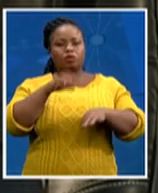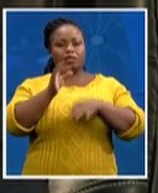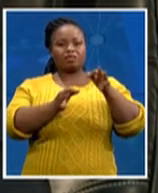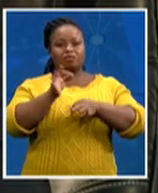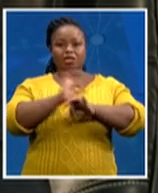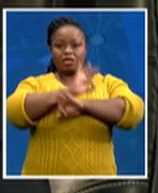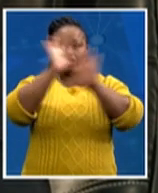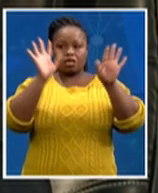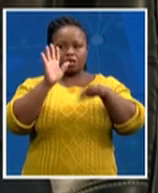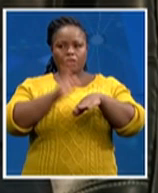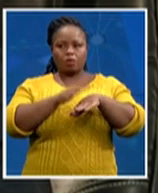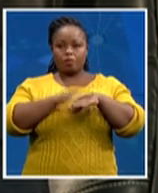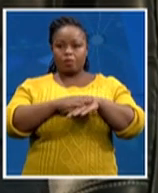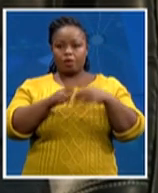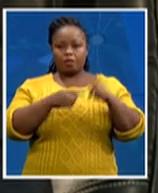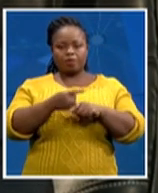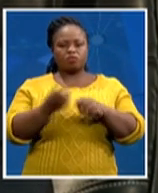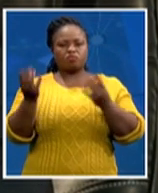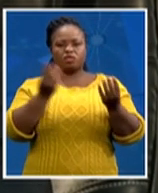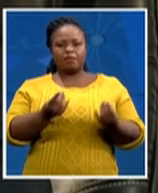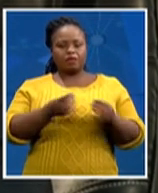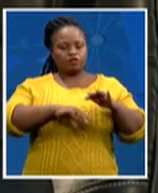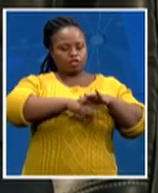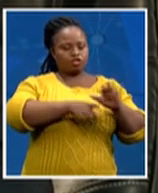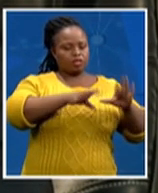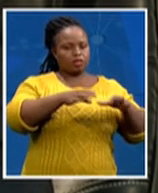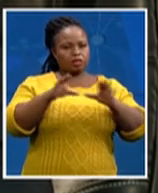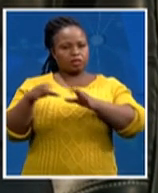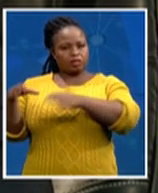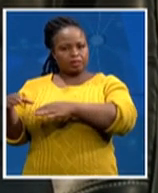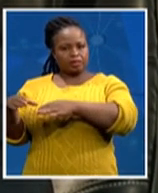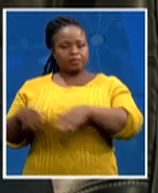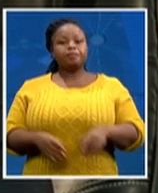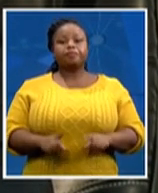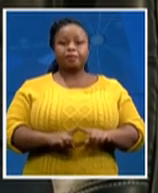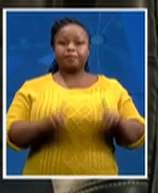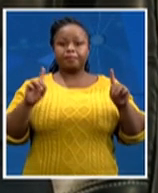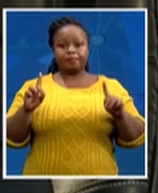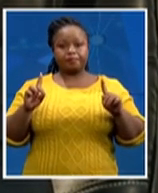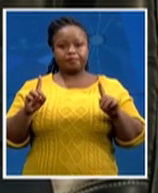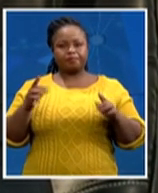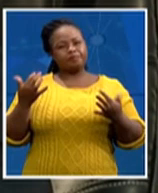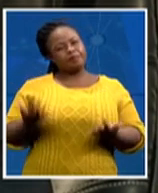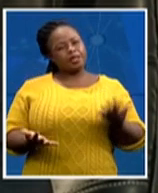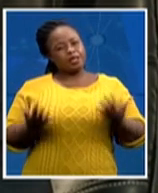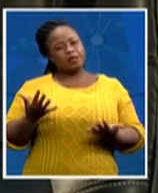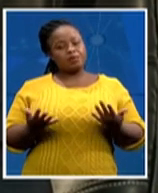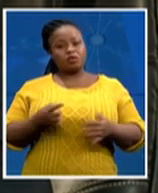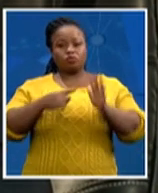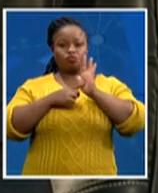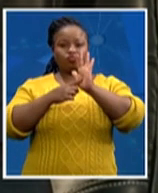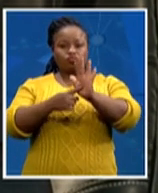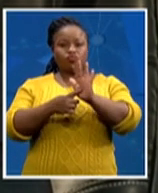per district, but maybe what one can highlight is that in eThekwini